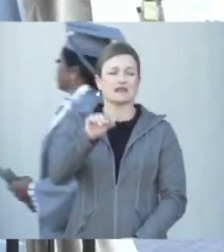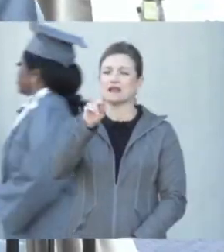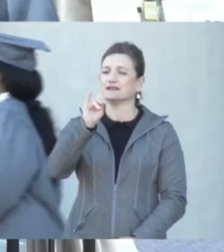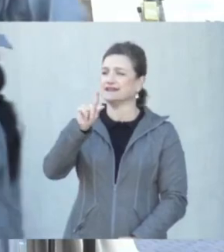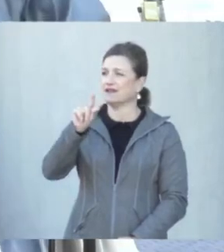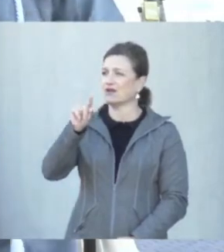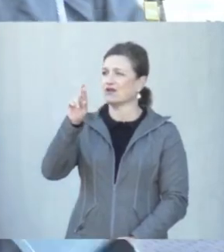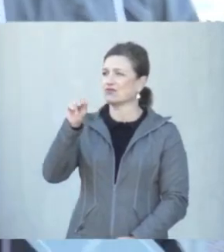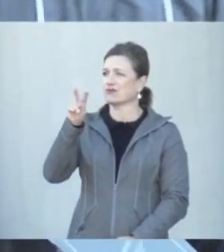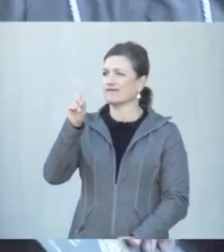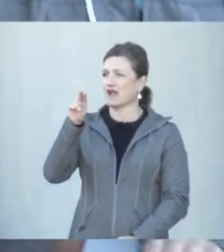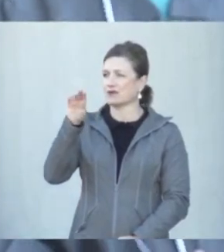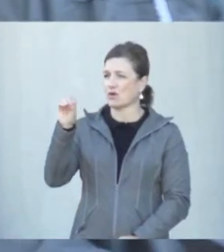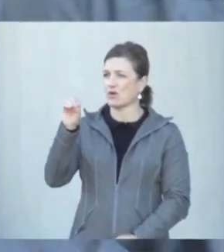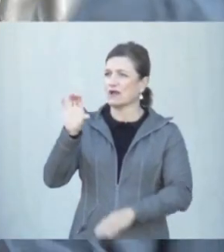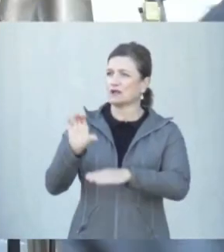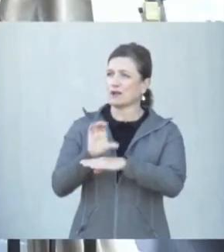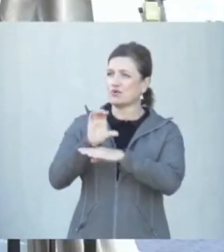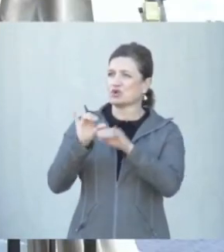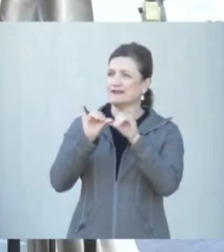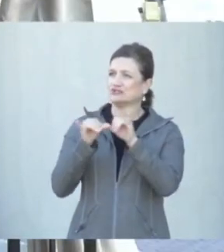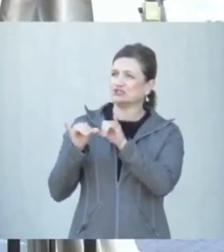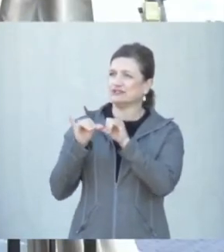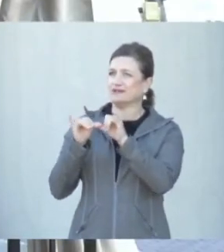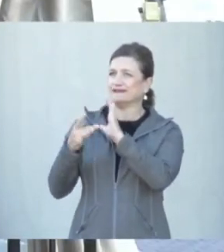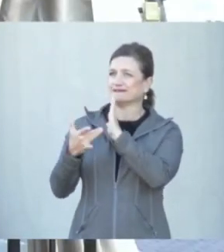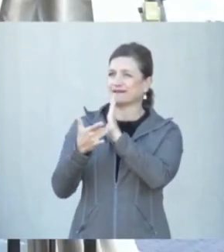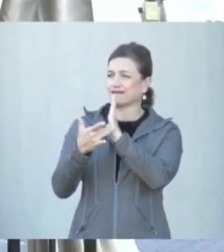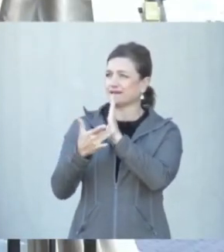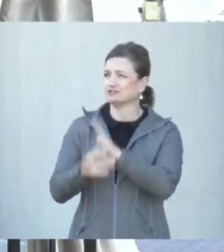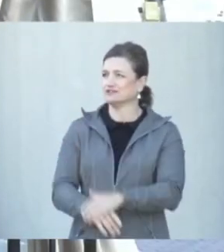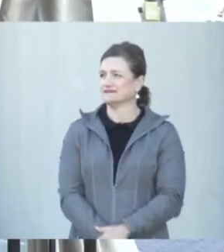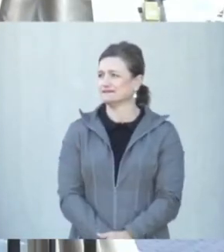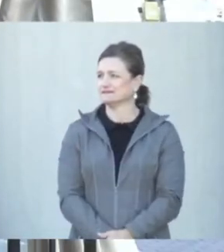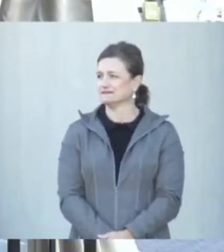Adil Rabani, Computer Engineering Technology.